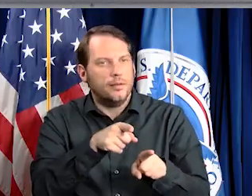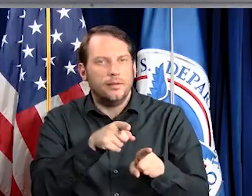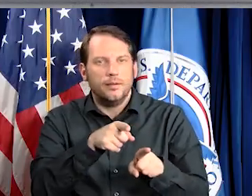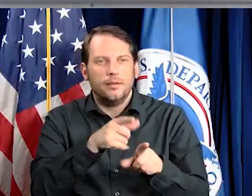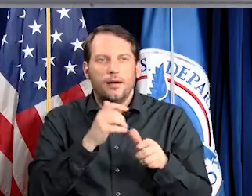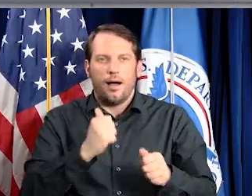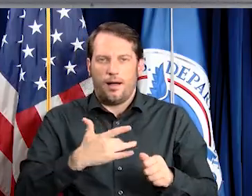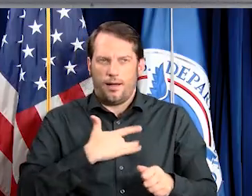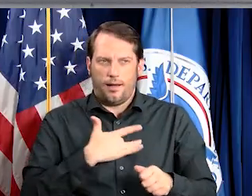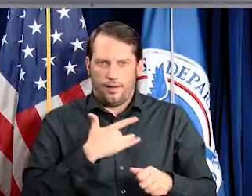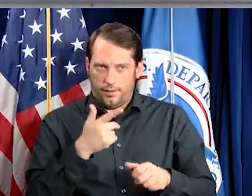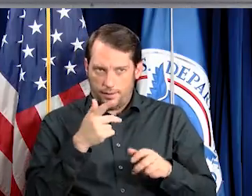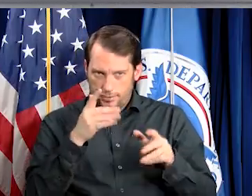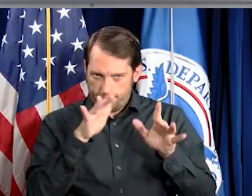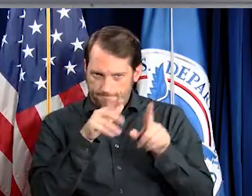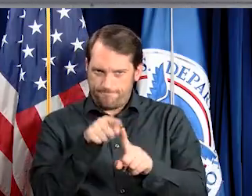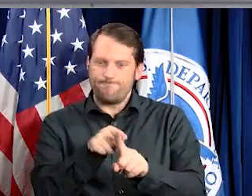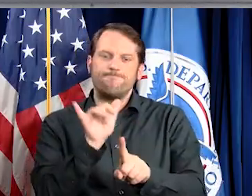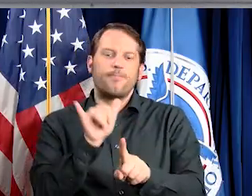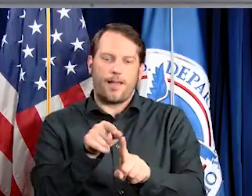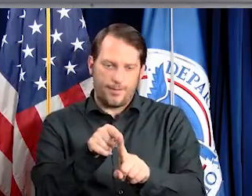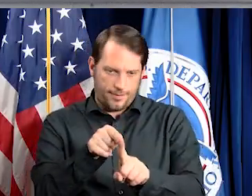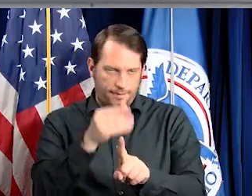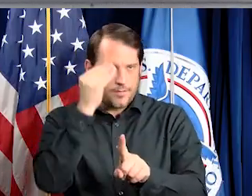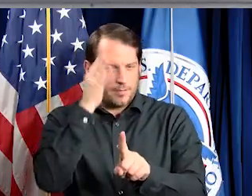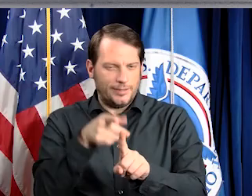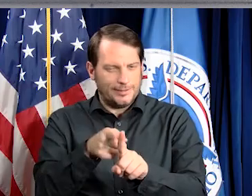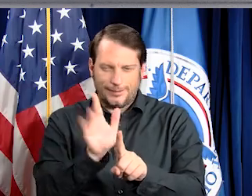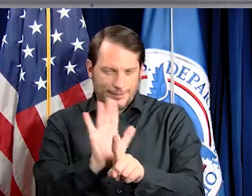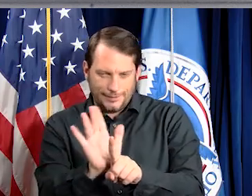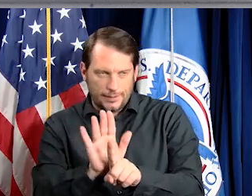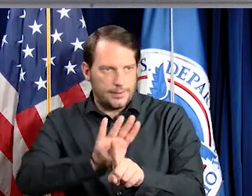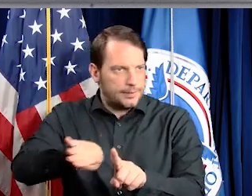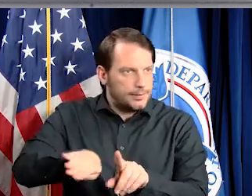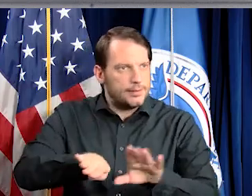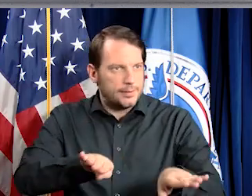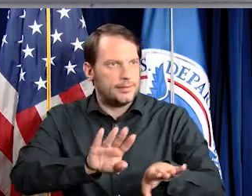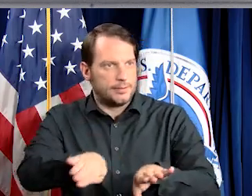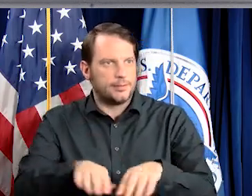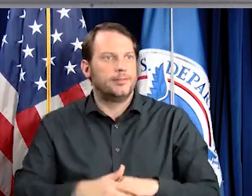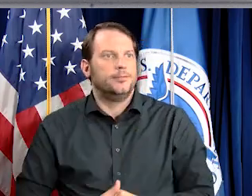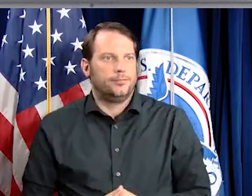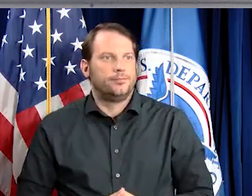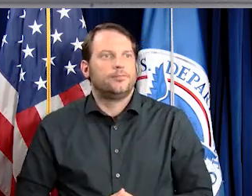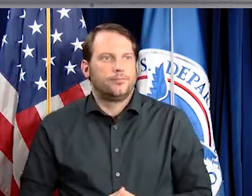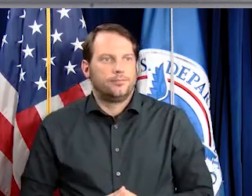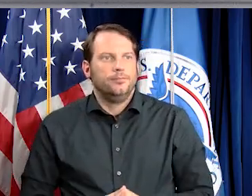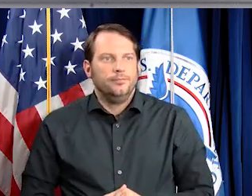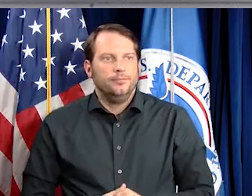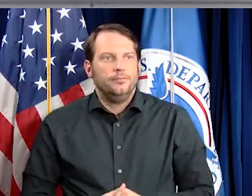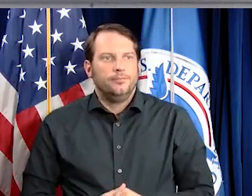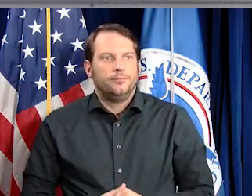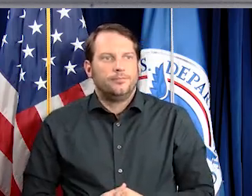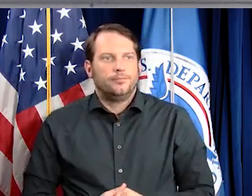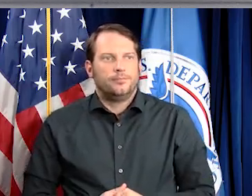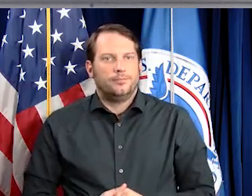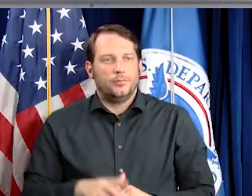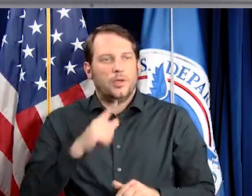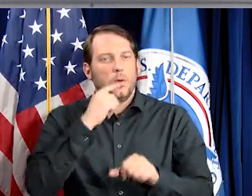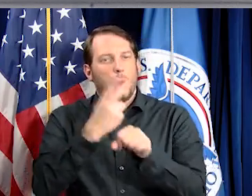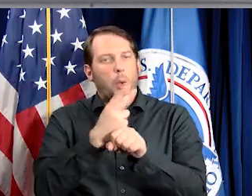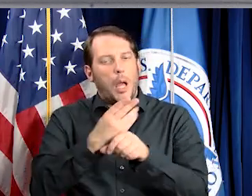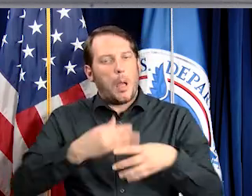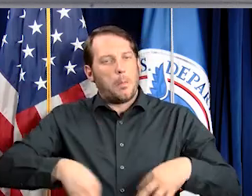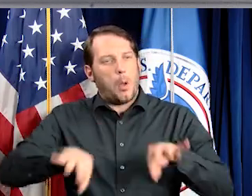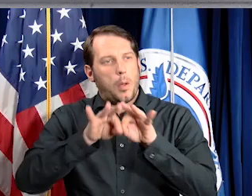to combat that misinformation and leverage local key people in the